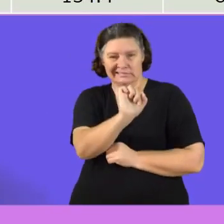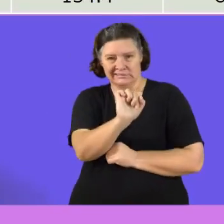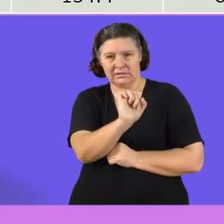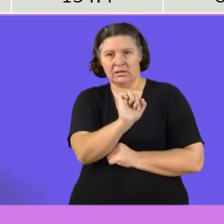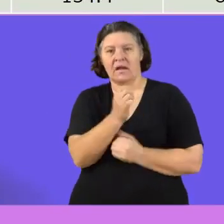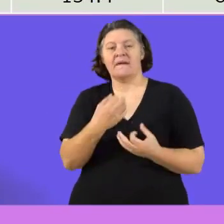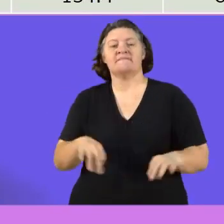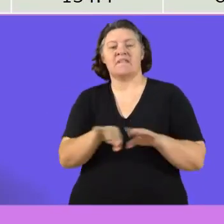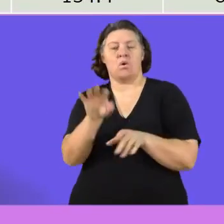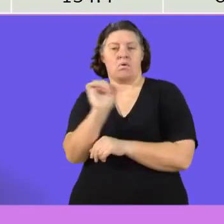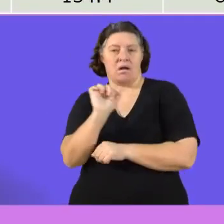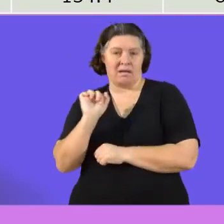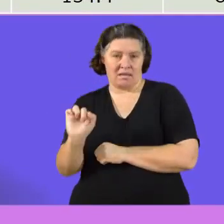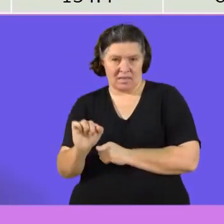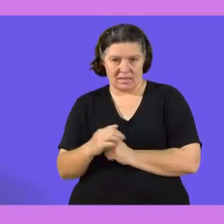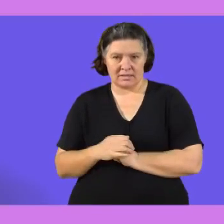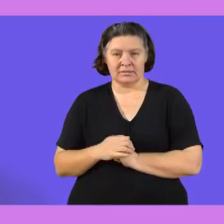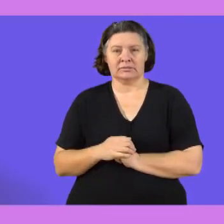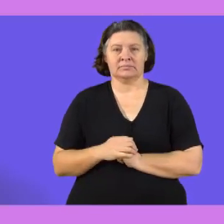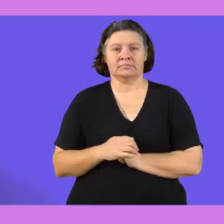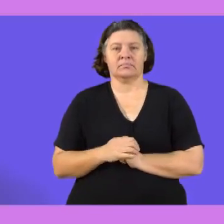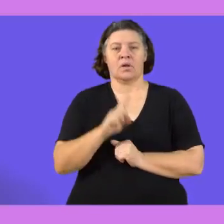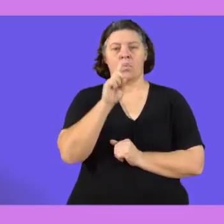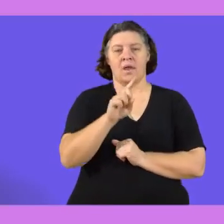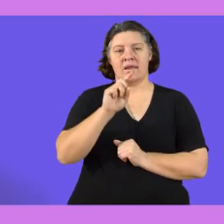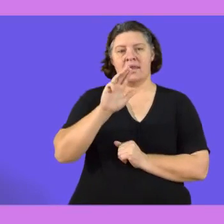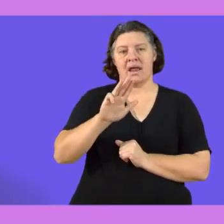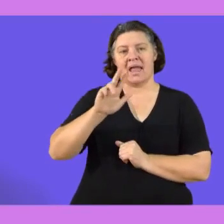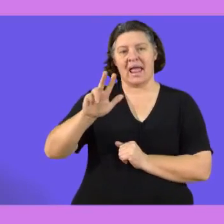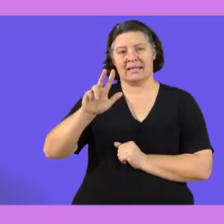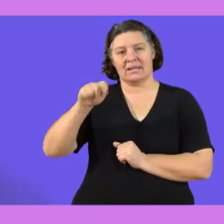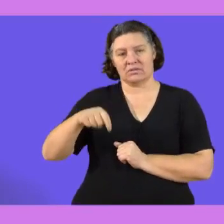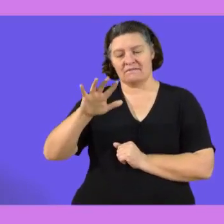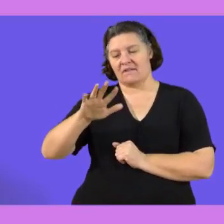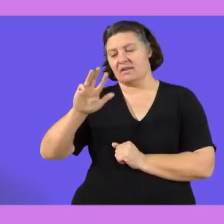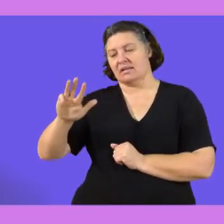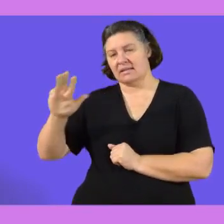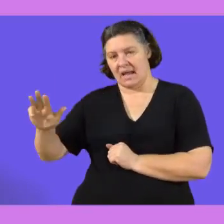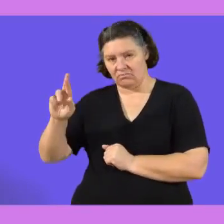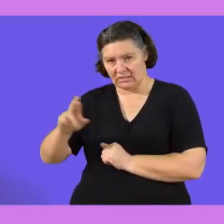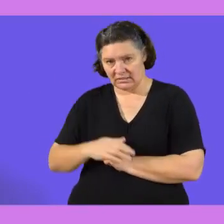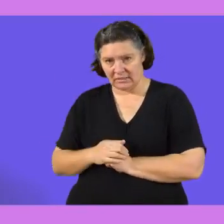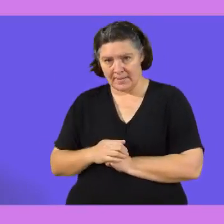keep in mind, as indicated, is the value of his car. Let me just show that to you again,